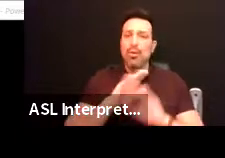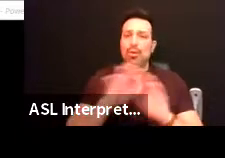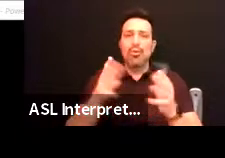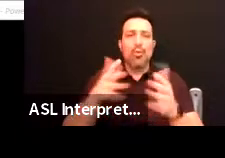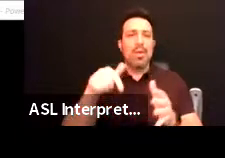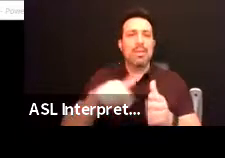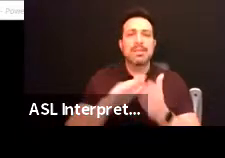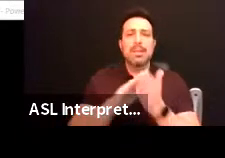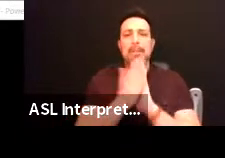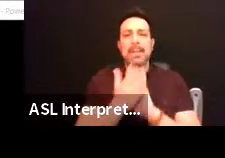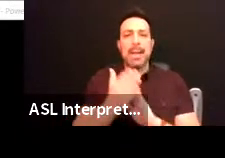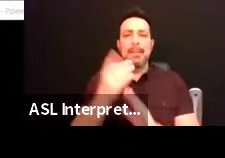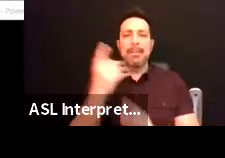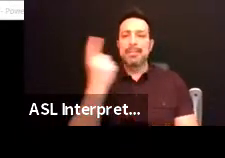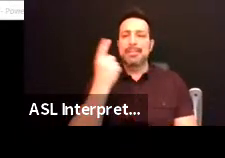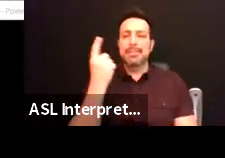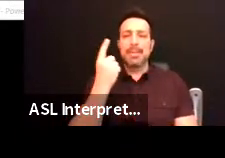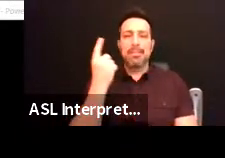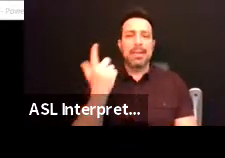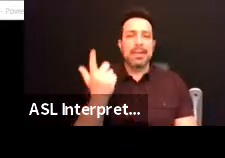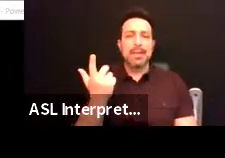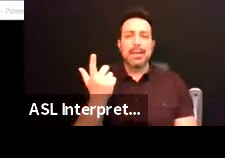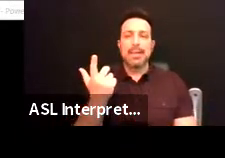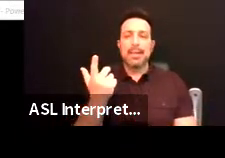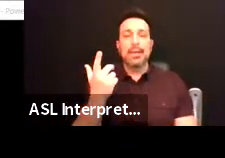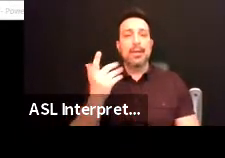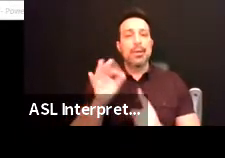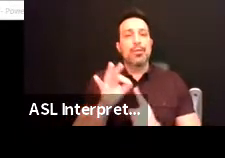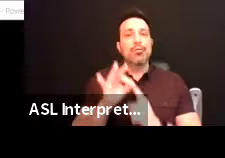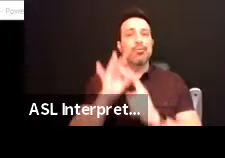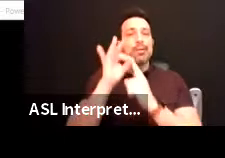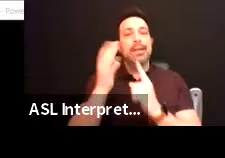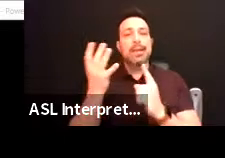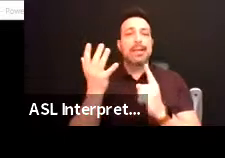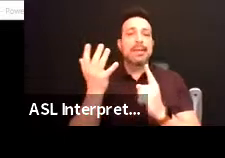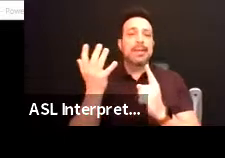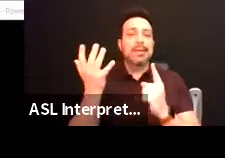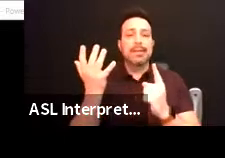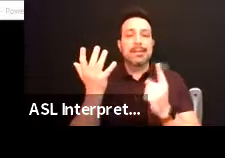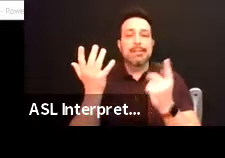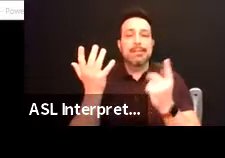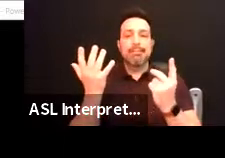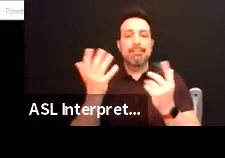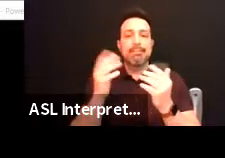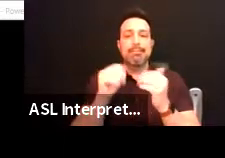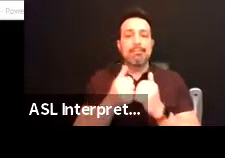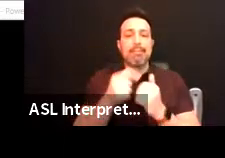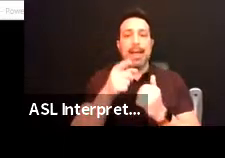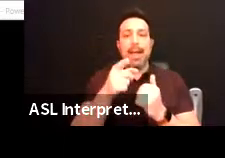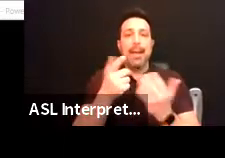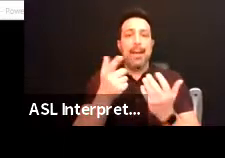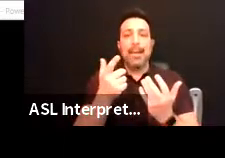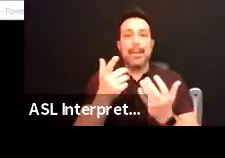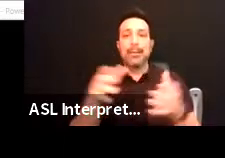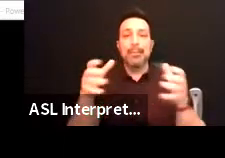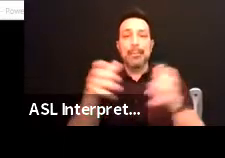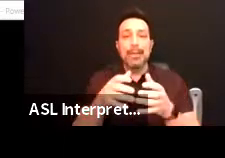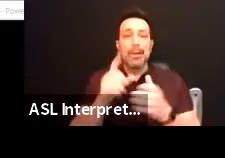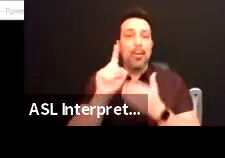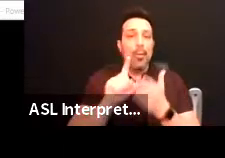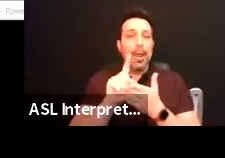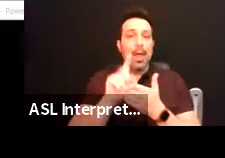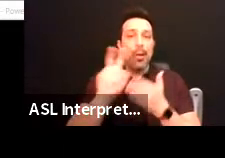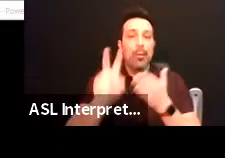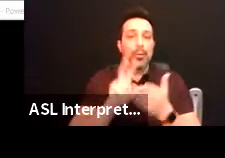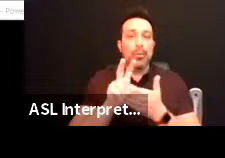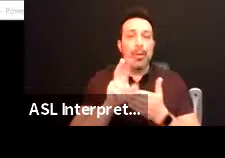turn into something that is just you meet, however often you meet for 1 to 2 hours,